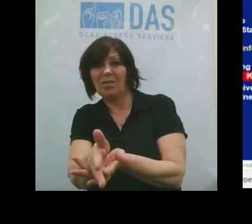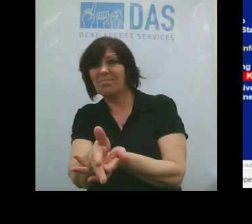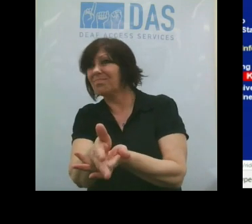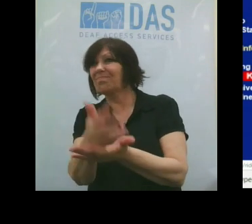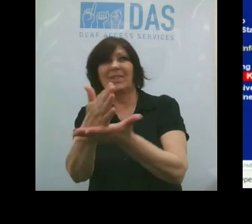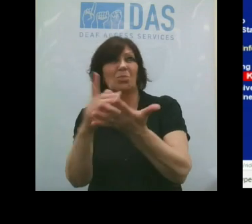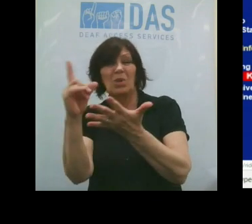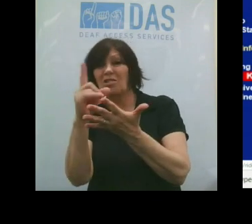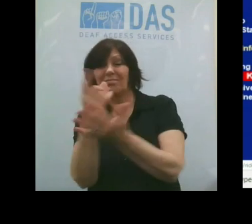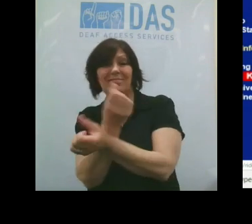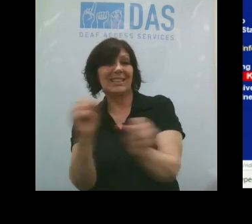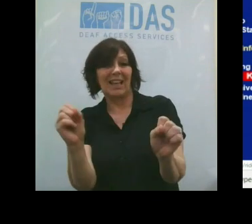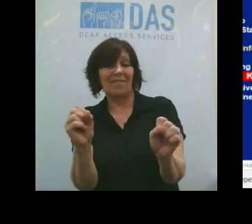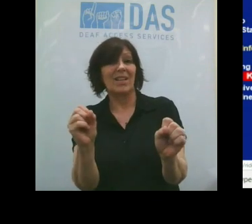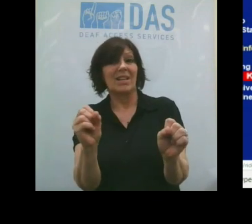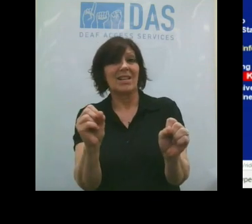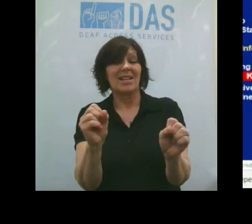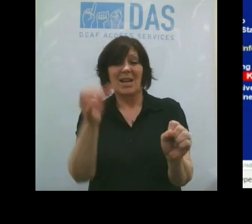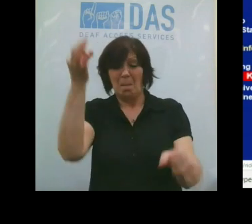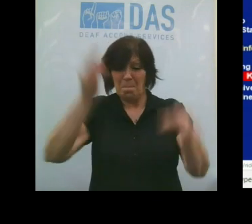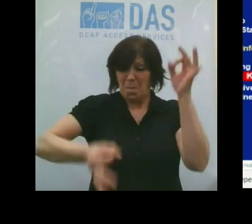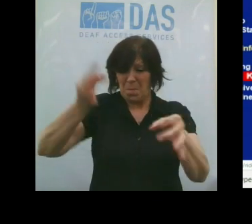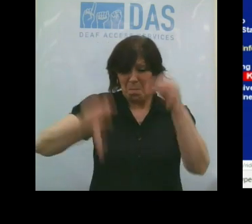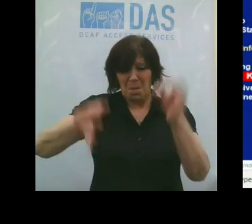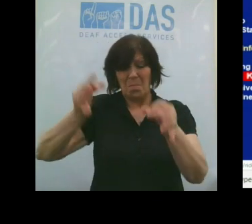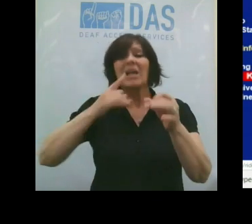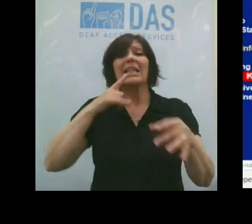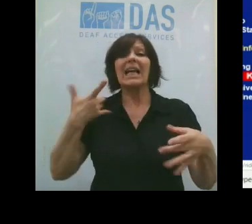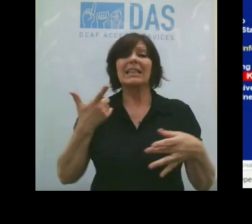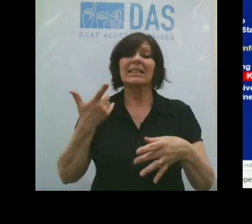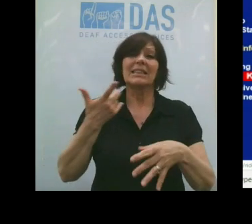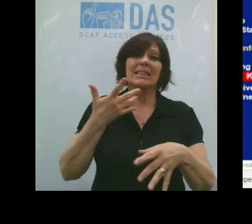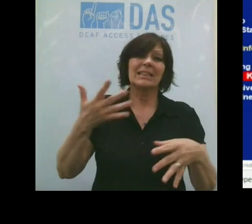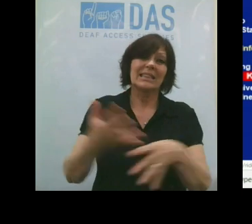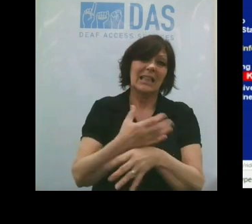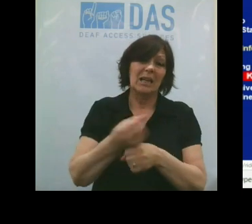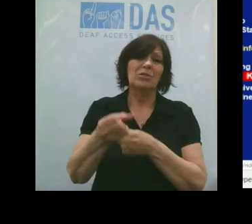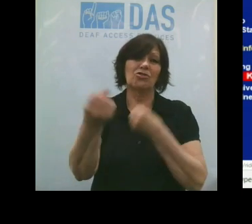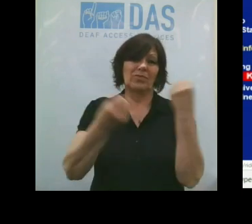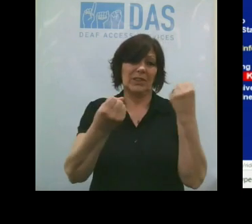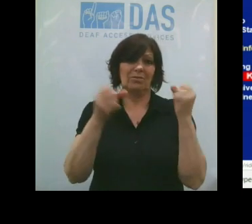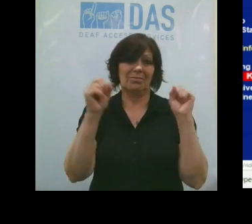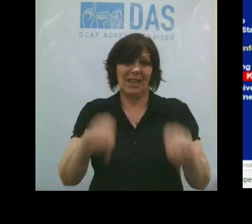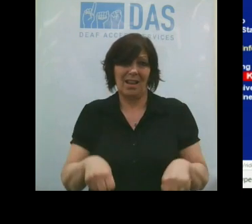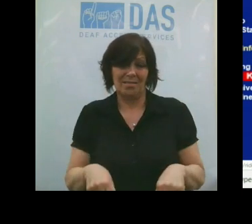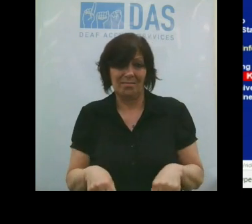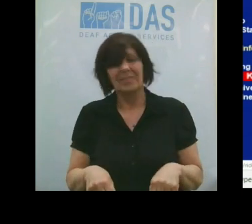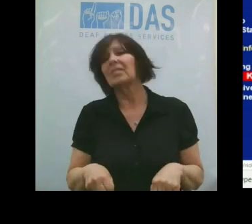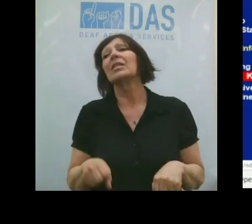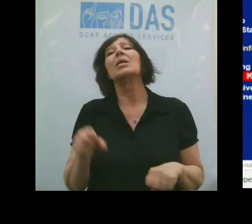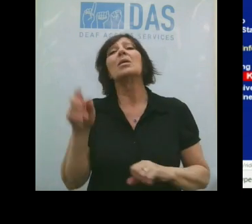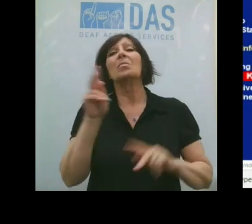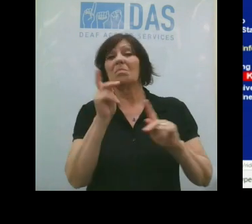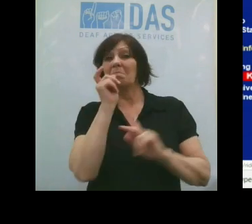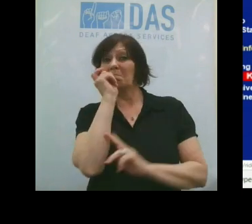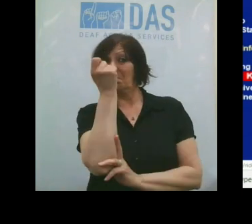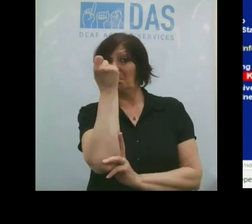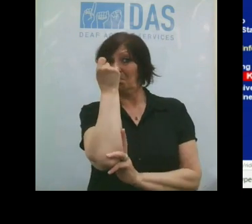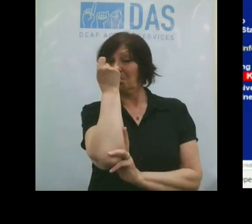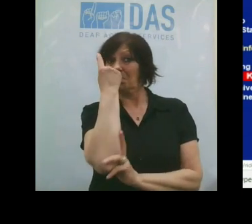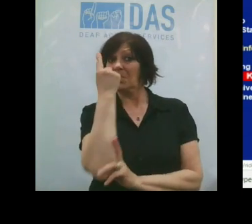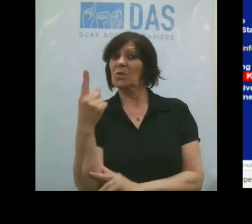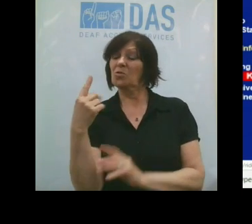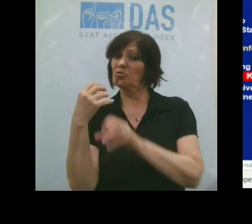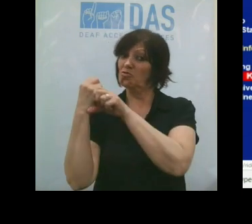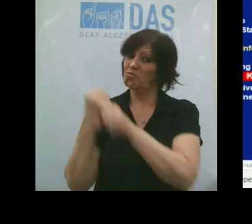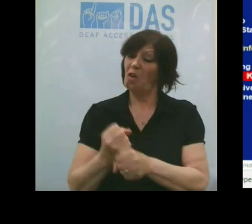underpass. Quarter-size hail can cause damage to vehicles. So I would just ask that people understand that there's a really